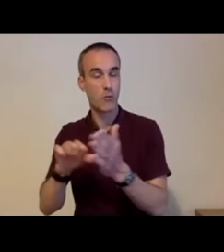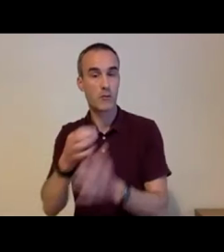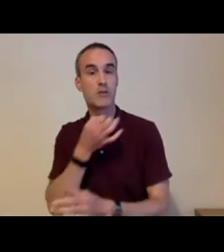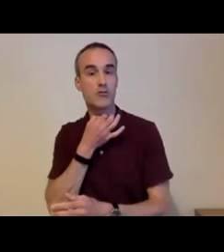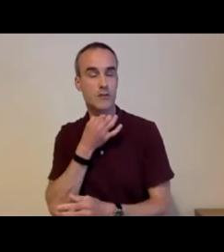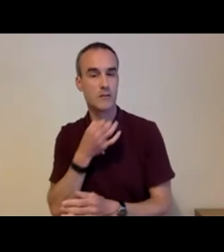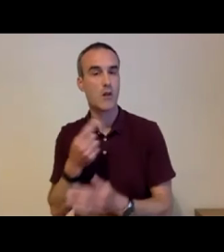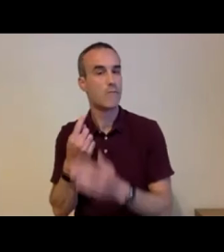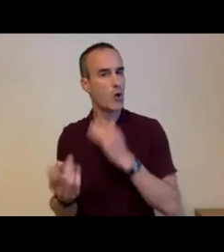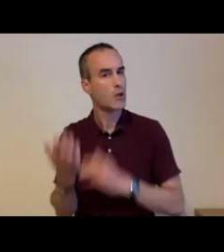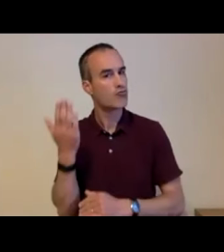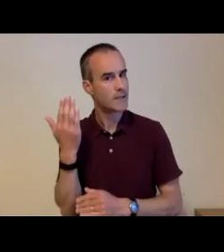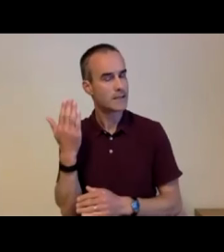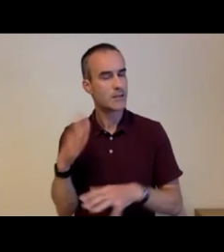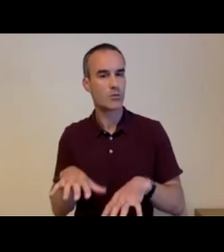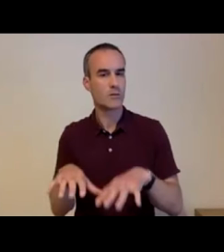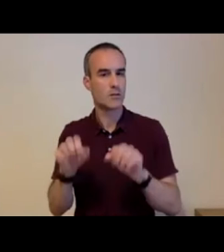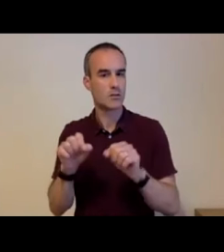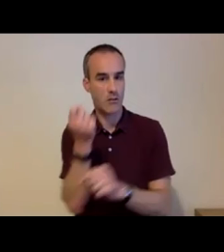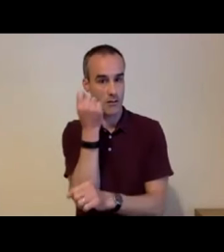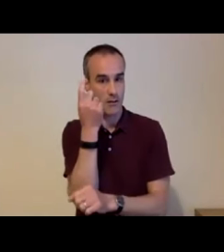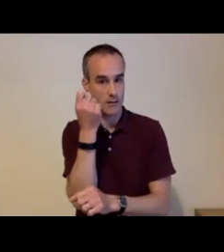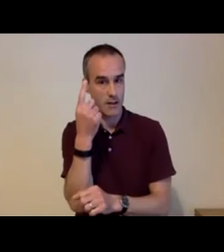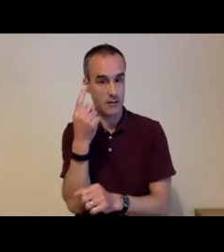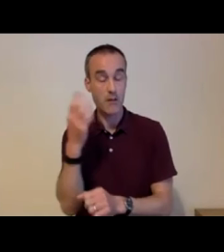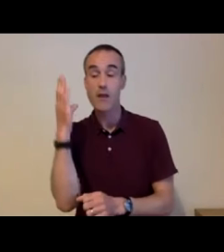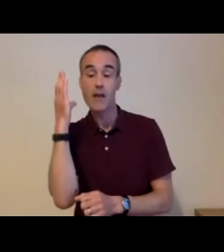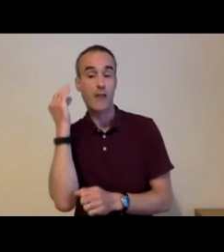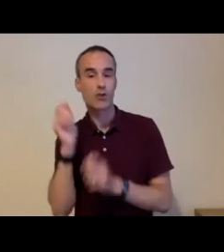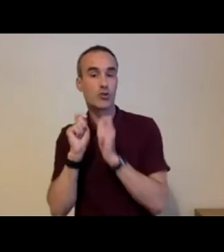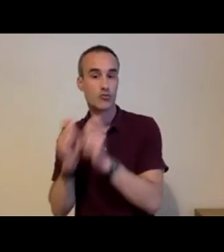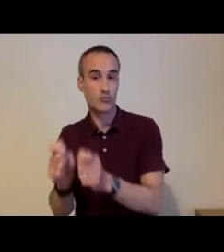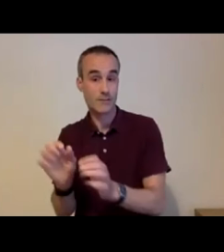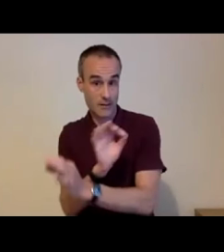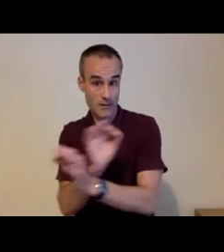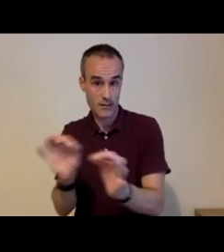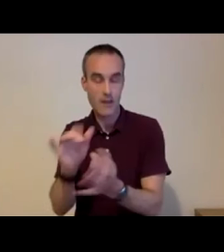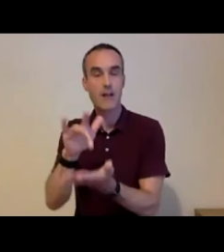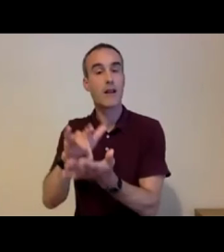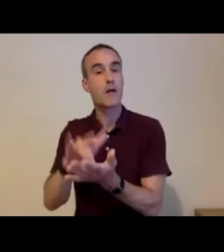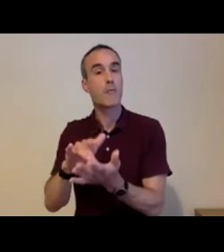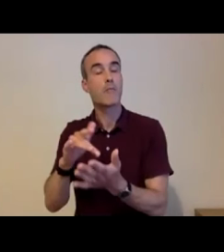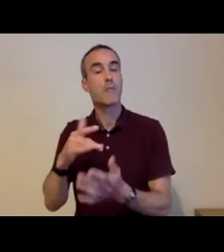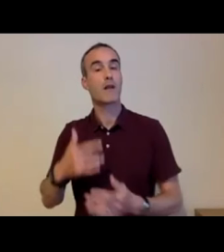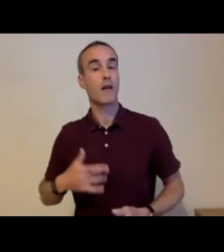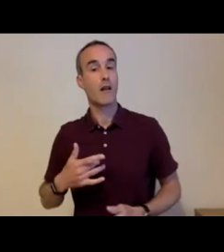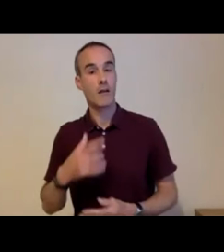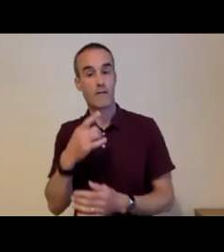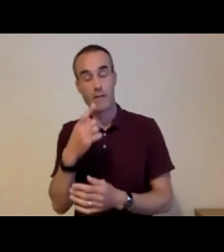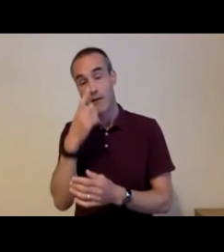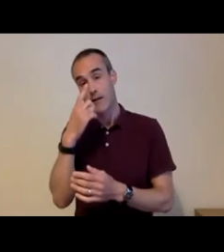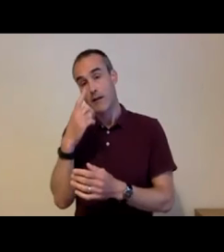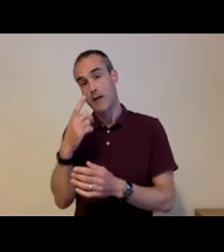starting to understand. Untreated hearing loss in middle life is the highest modifiable risk for dementia,